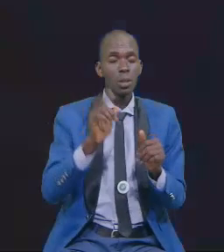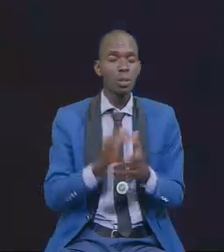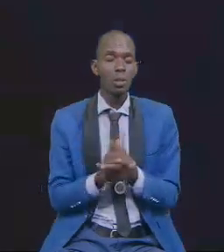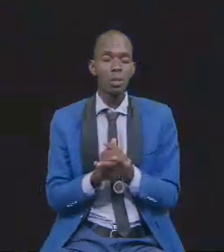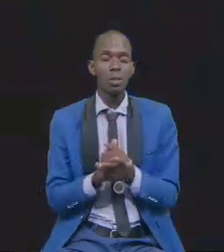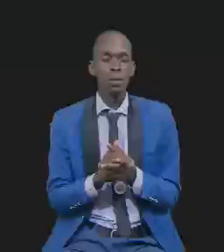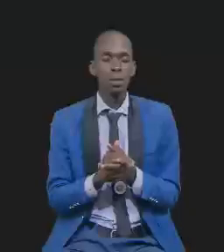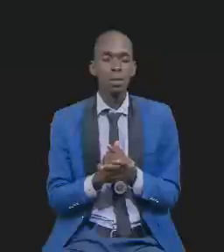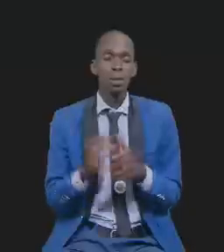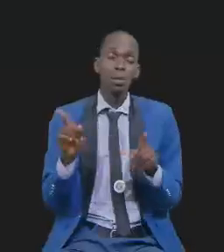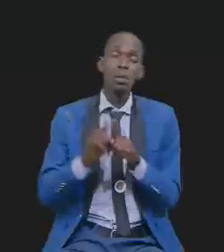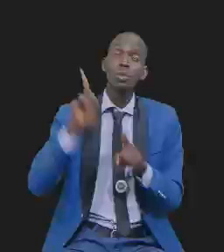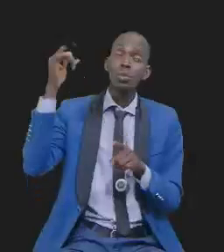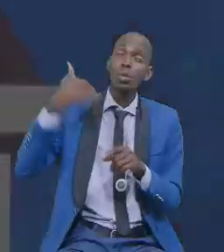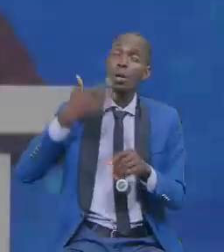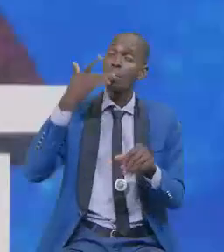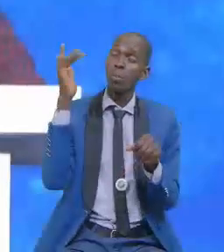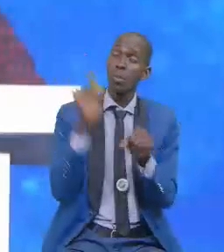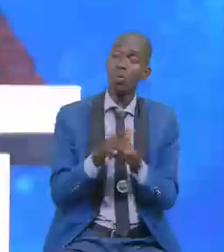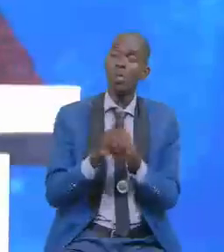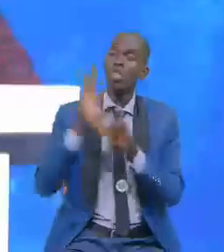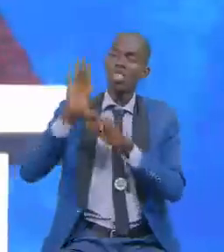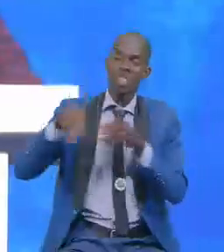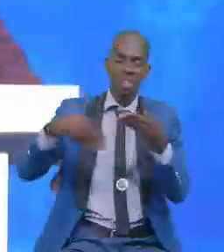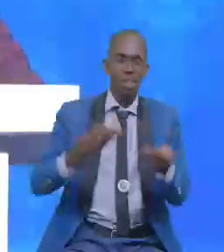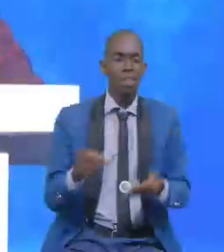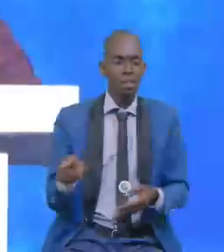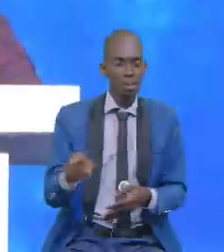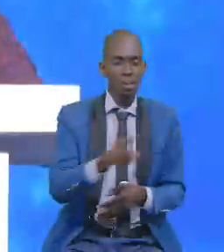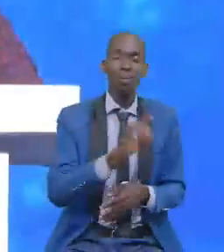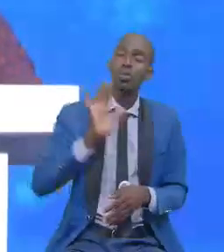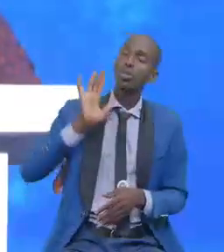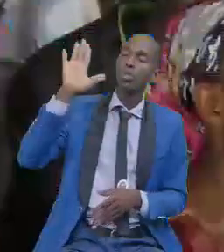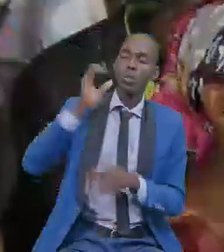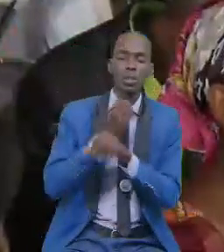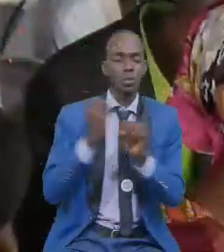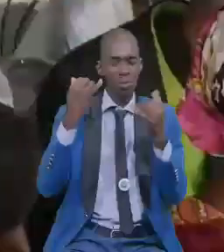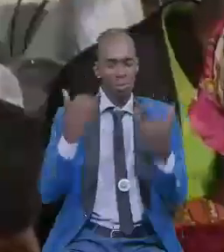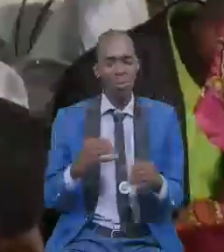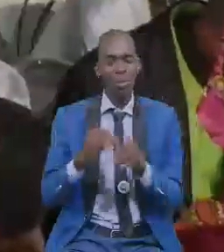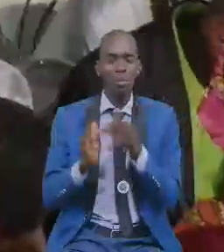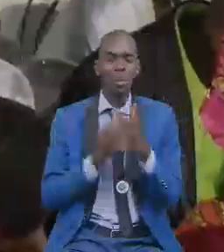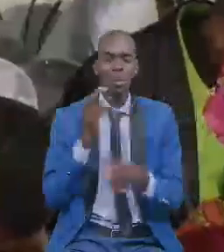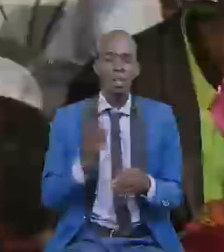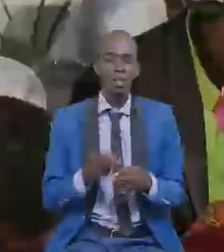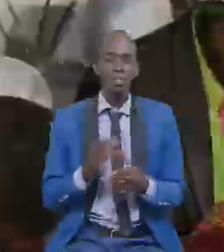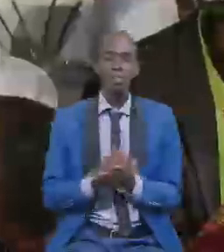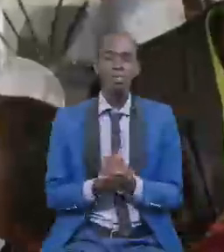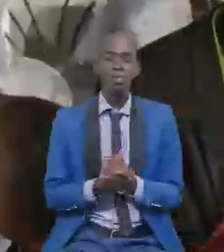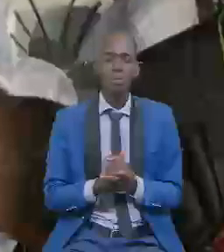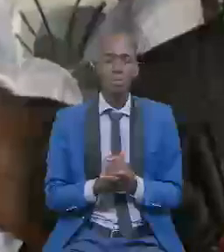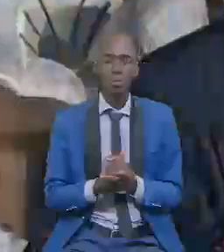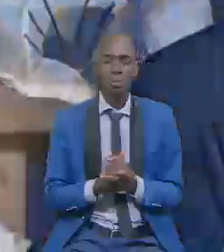as you have said, give them your salvation now in Jesus' name.